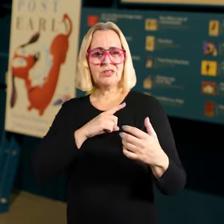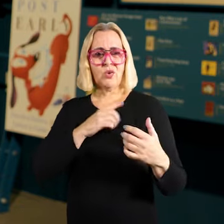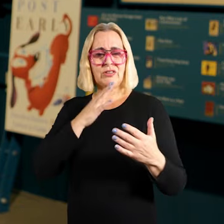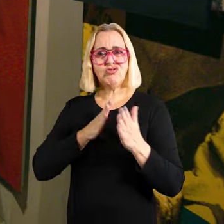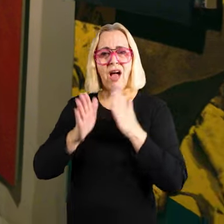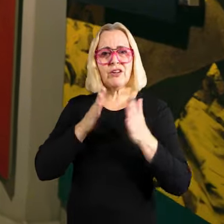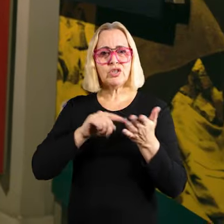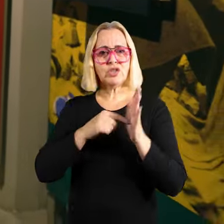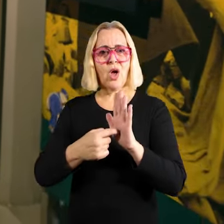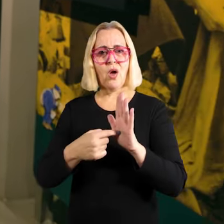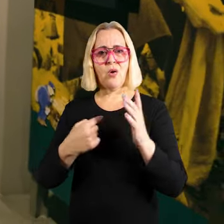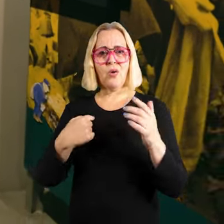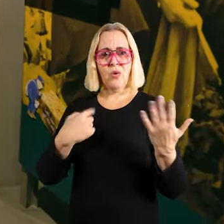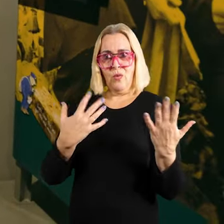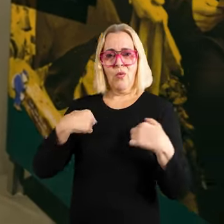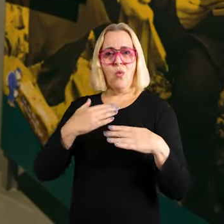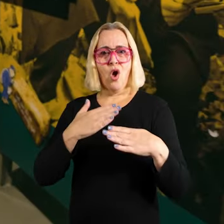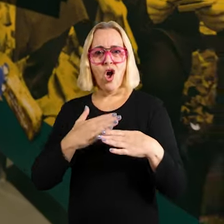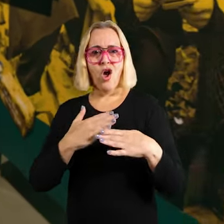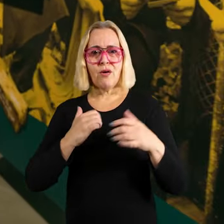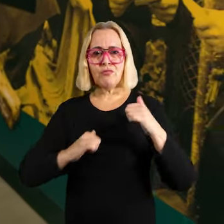of the time because actually as